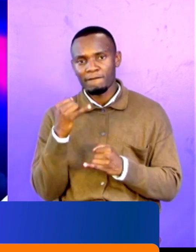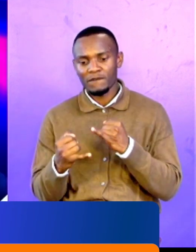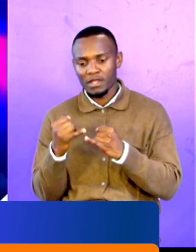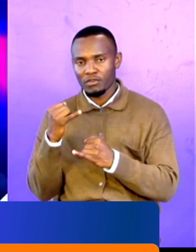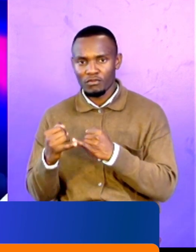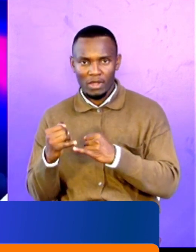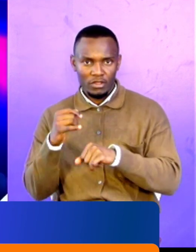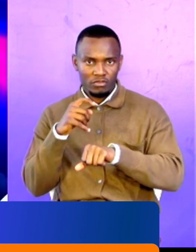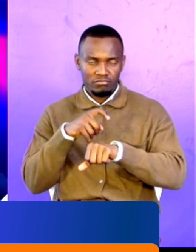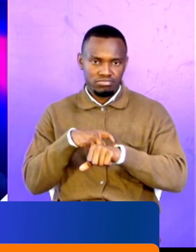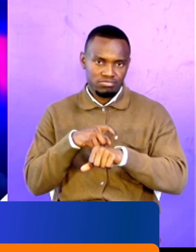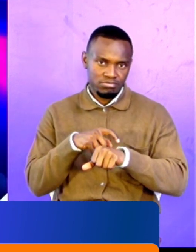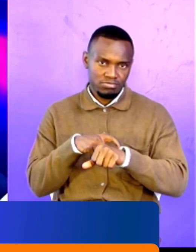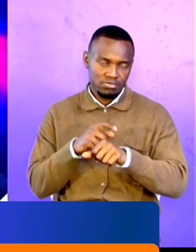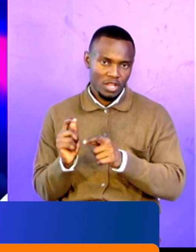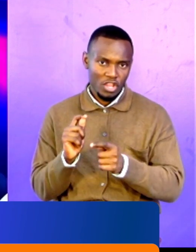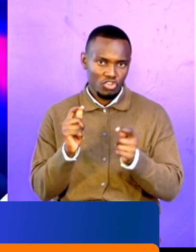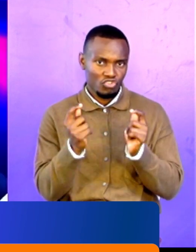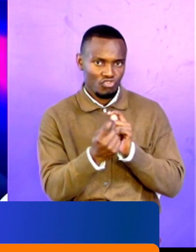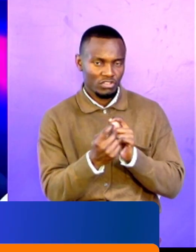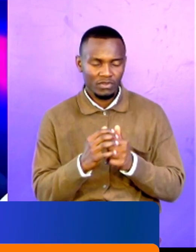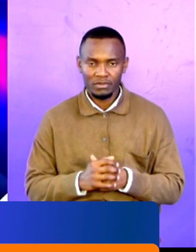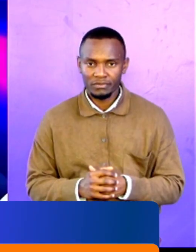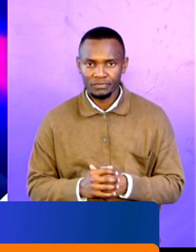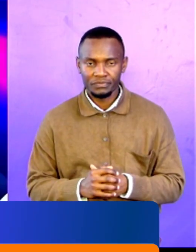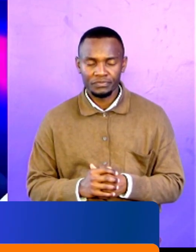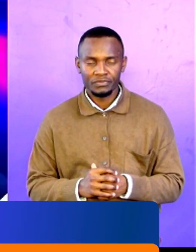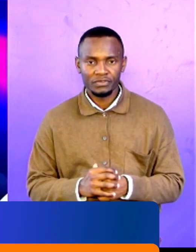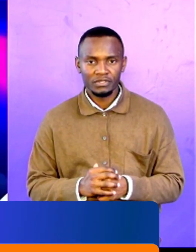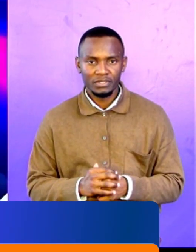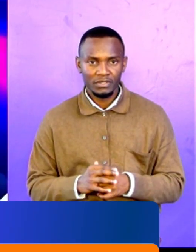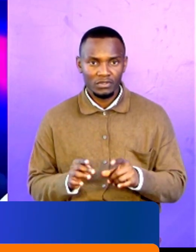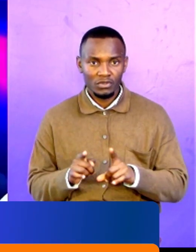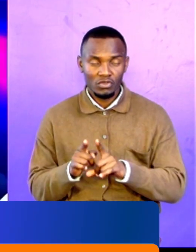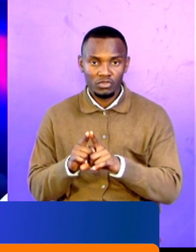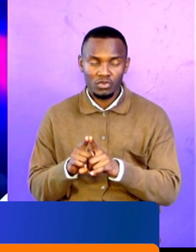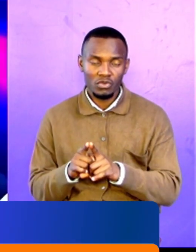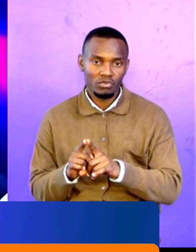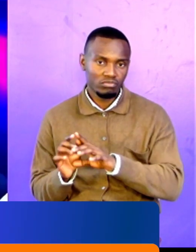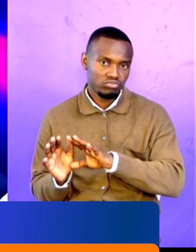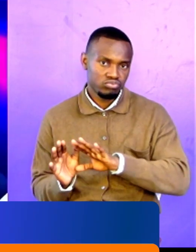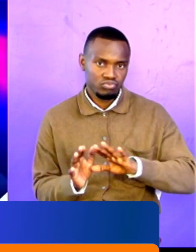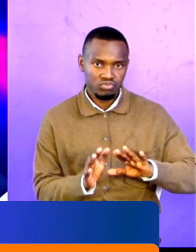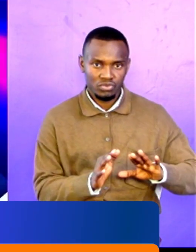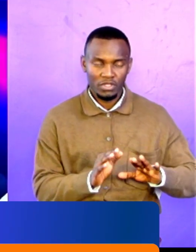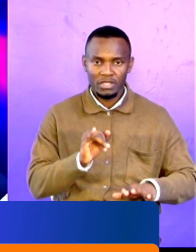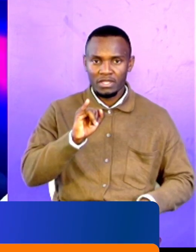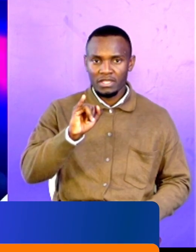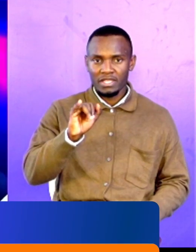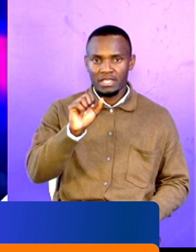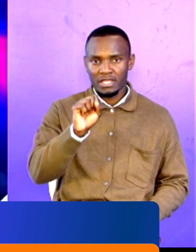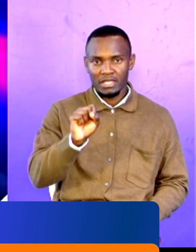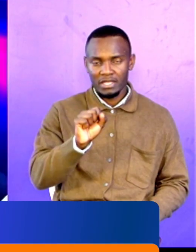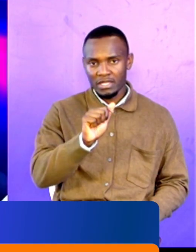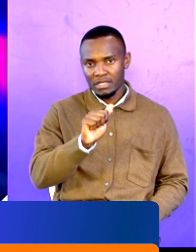transfer news. And in regards to Manchester United. And away from that now to Isak are forever